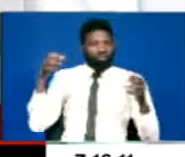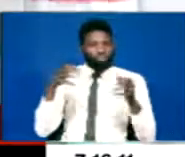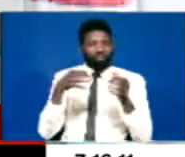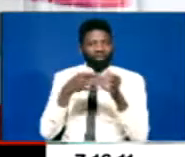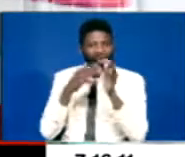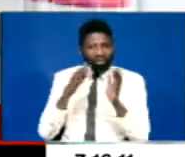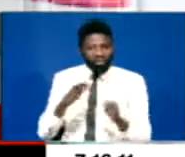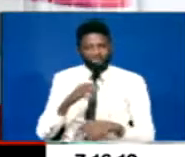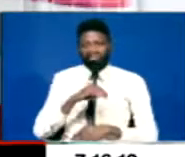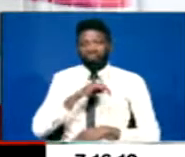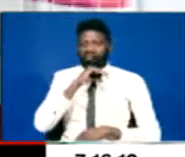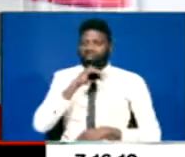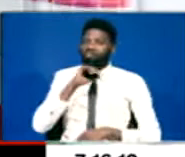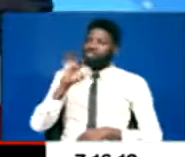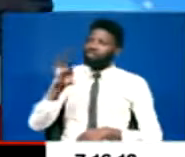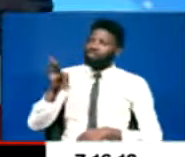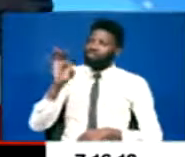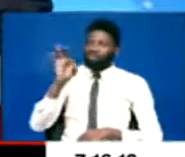Karua as his running.